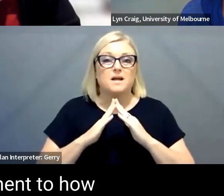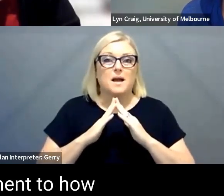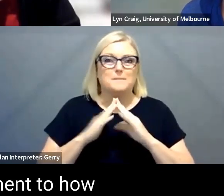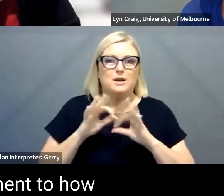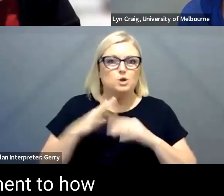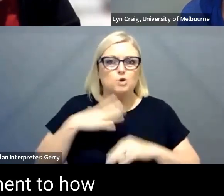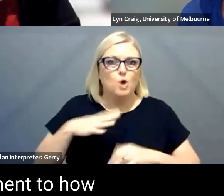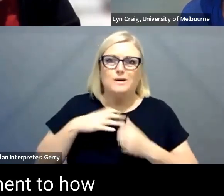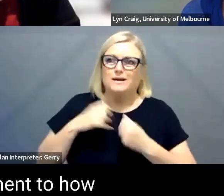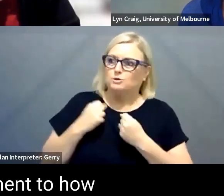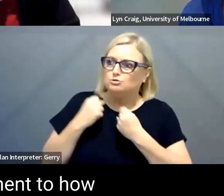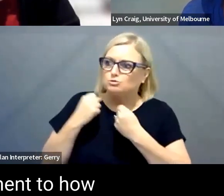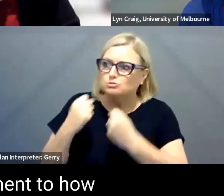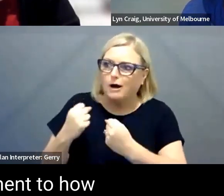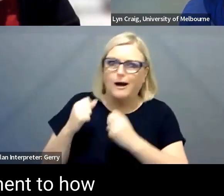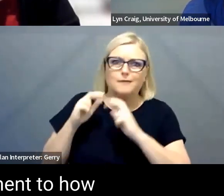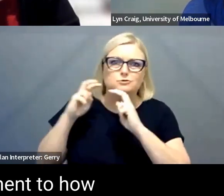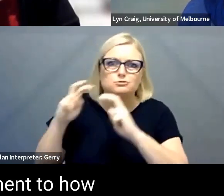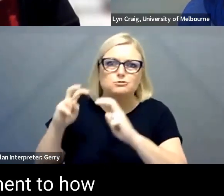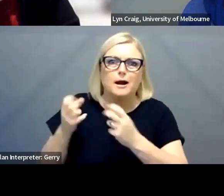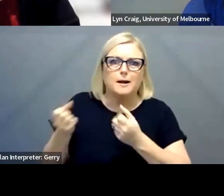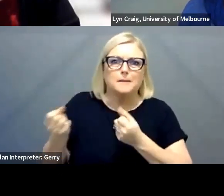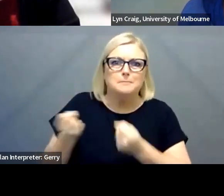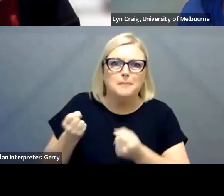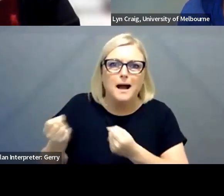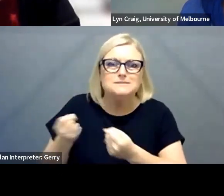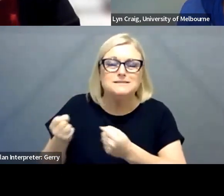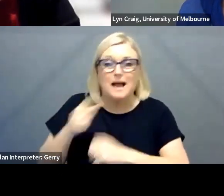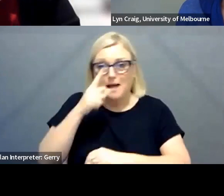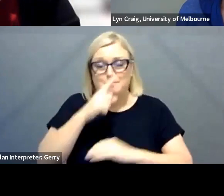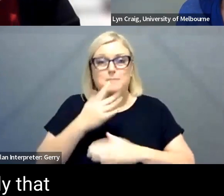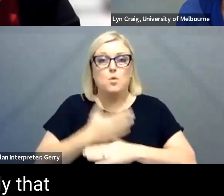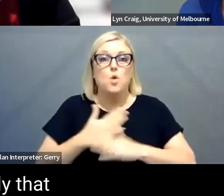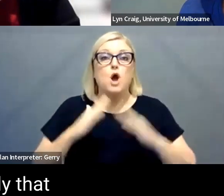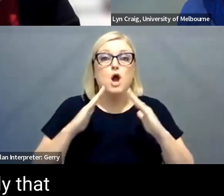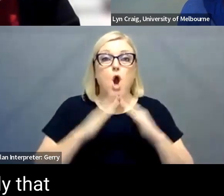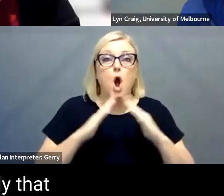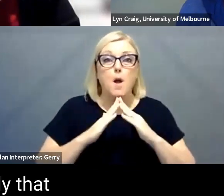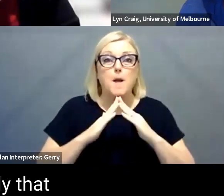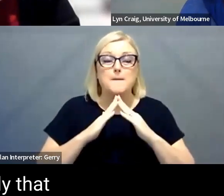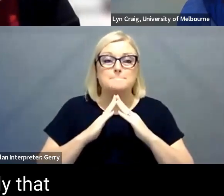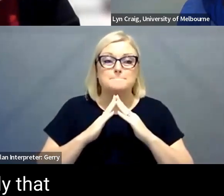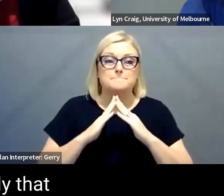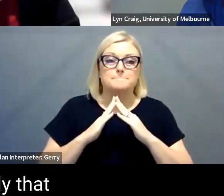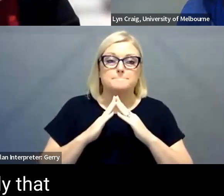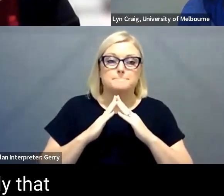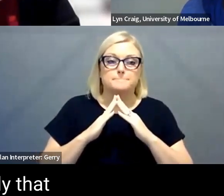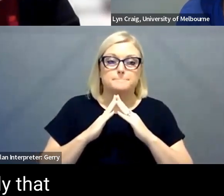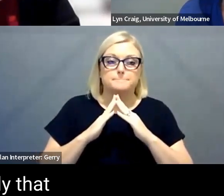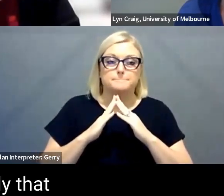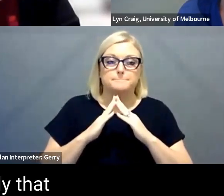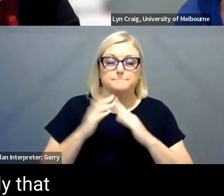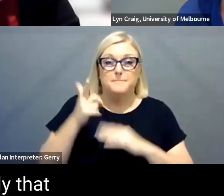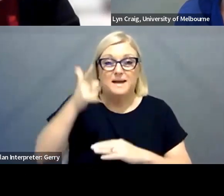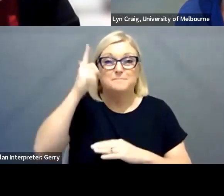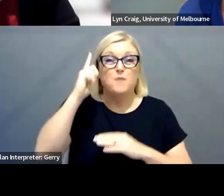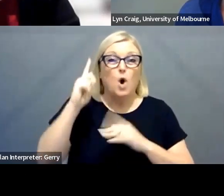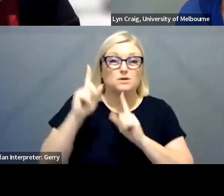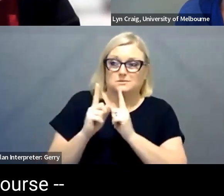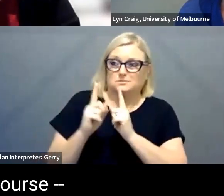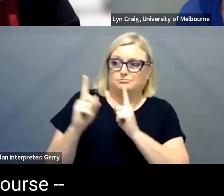your how the employer would see you, and all those things. And really that very brief